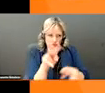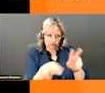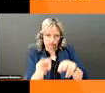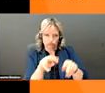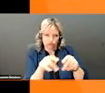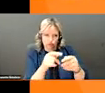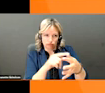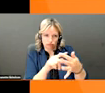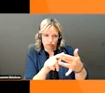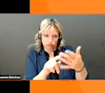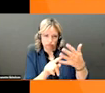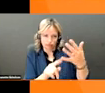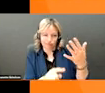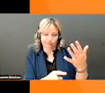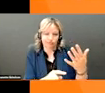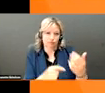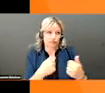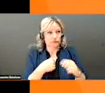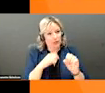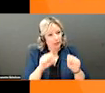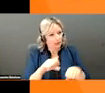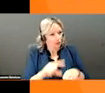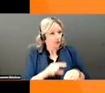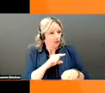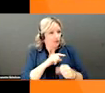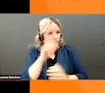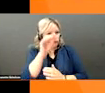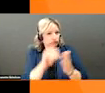eligibility criteria, for example, right there.